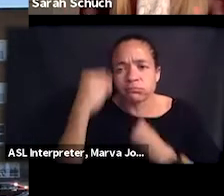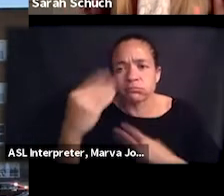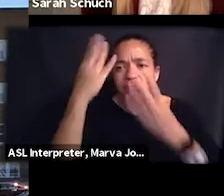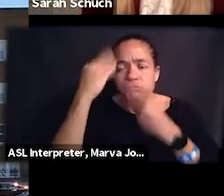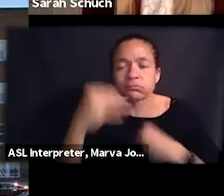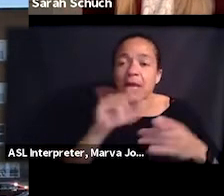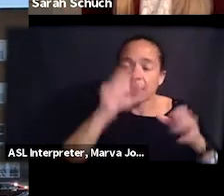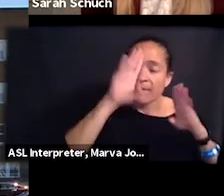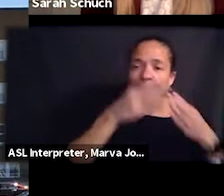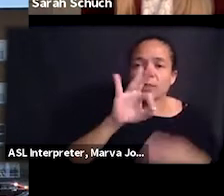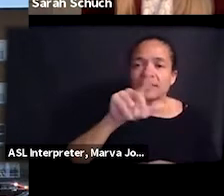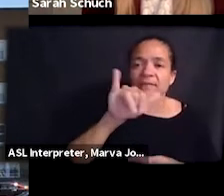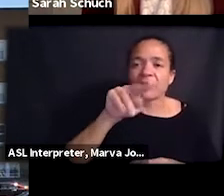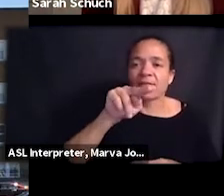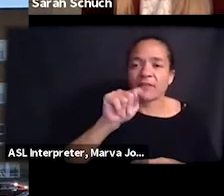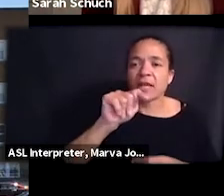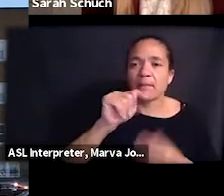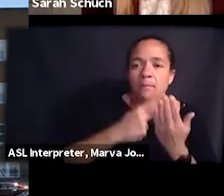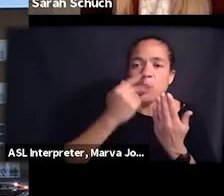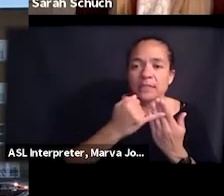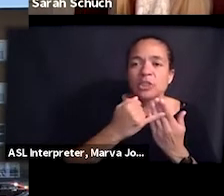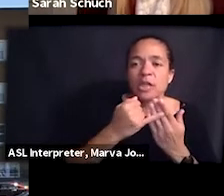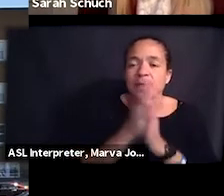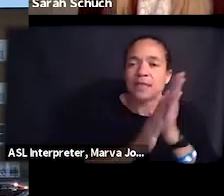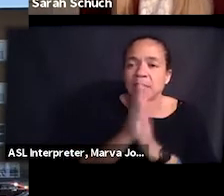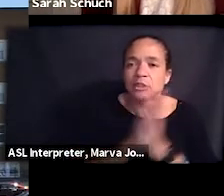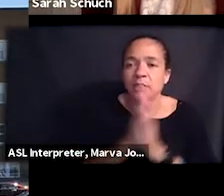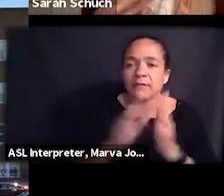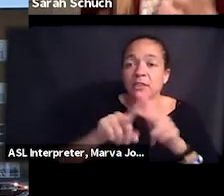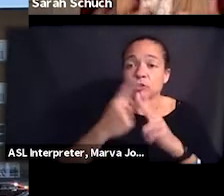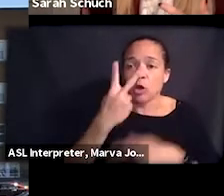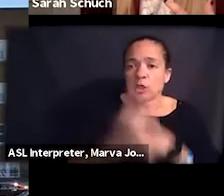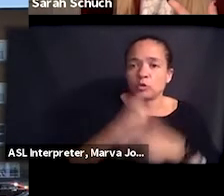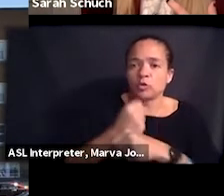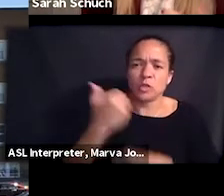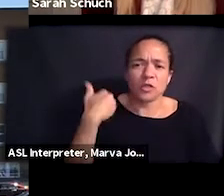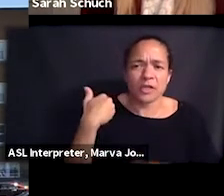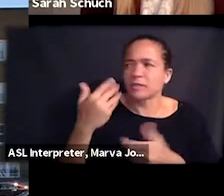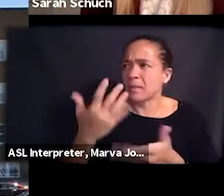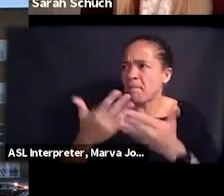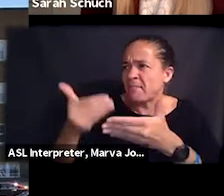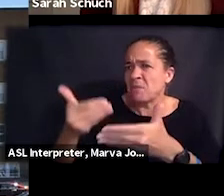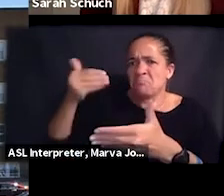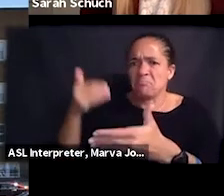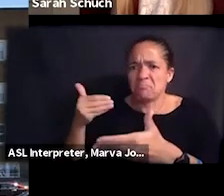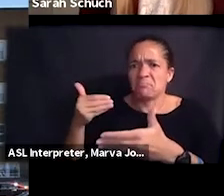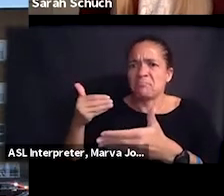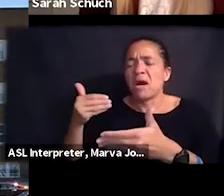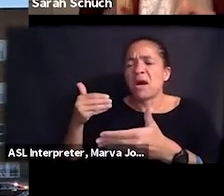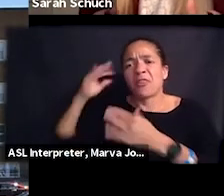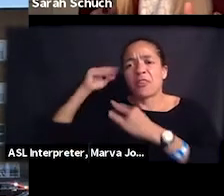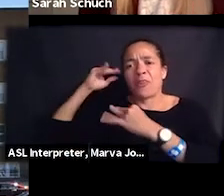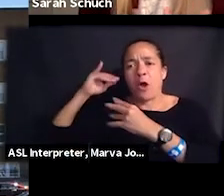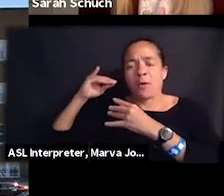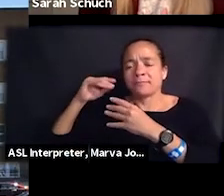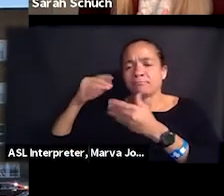project initiative honestly started about 2 years ago, you know, maybe even a little bit before in this thought process, but